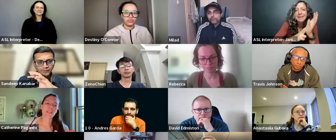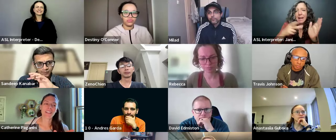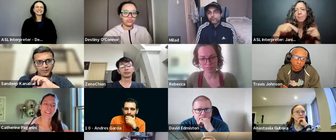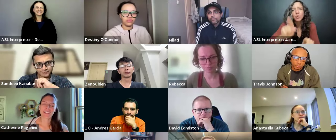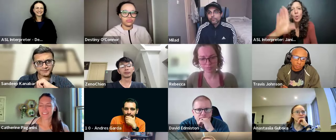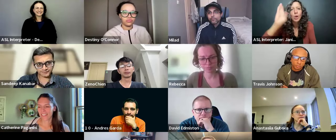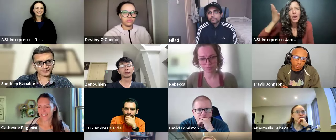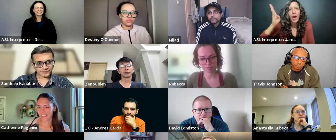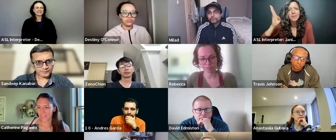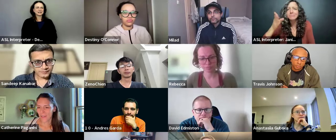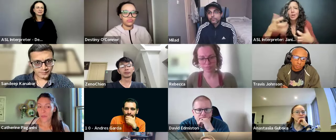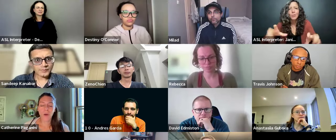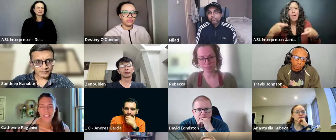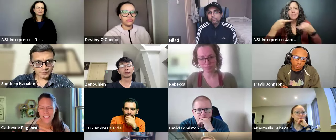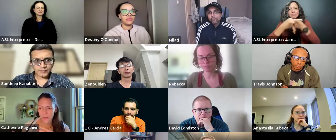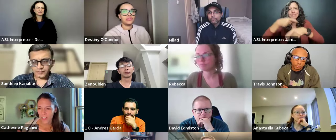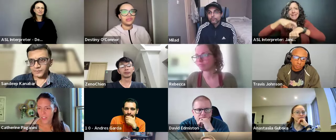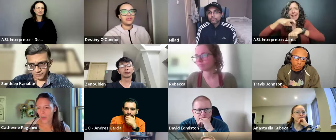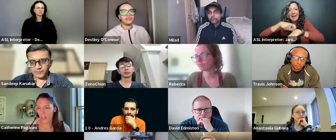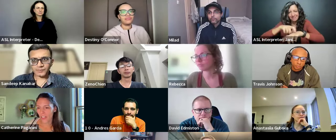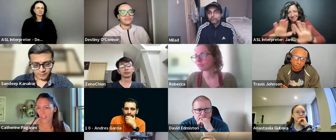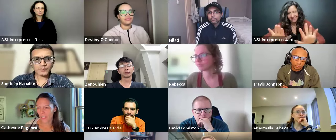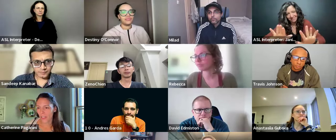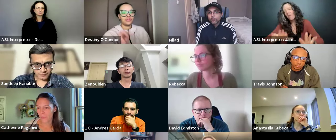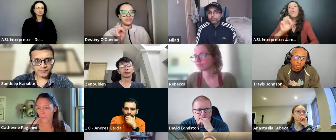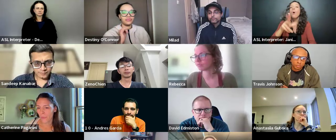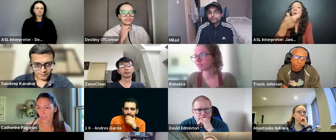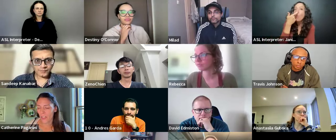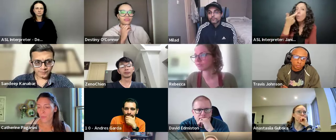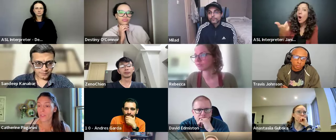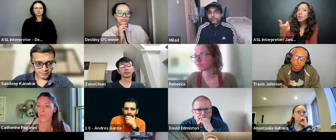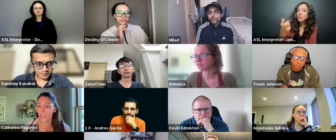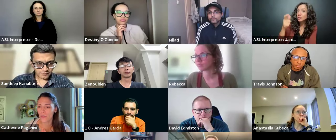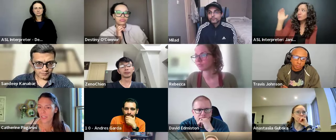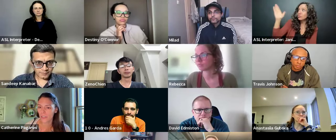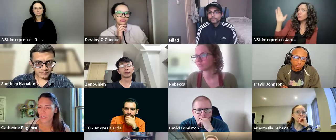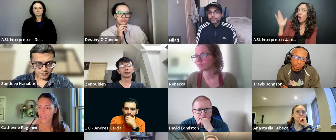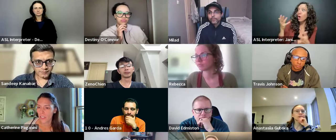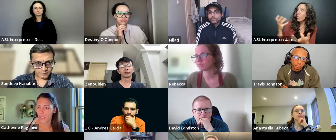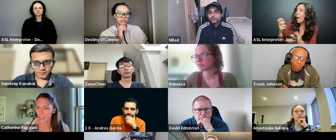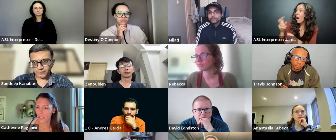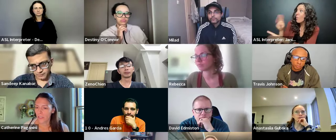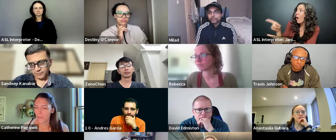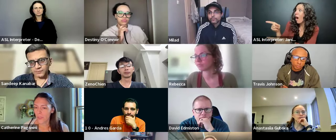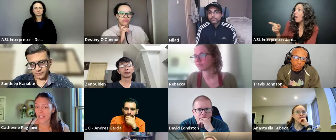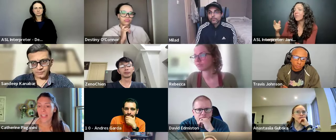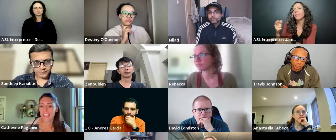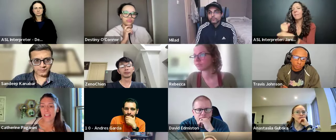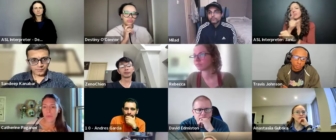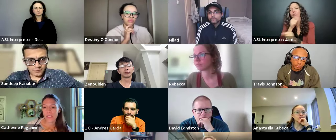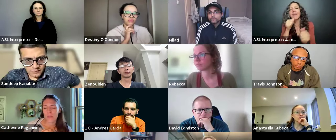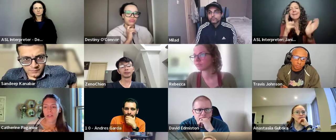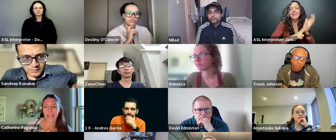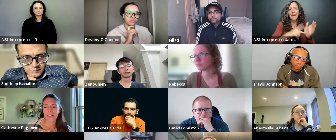talk or when you want to watch a talk, because we do need you there. And then